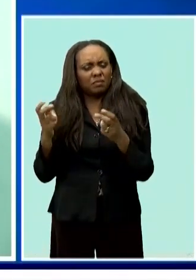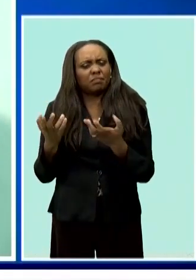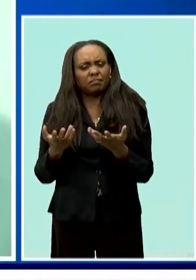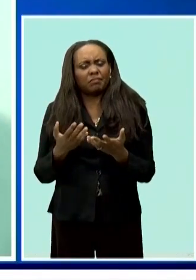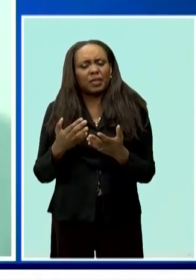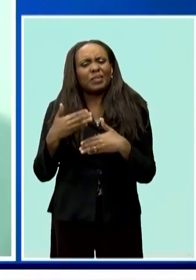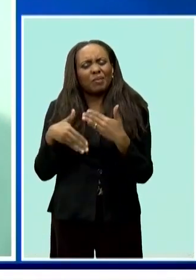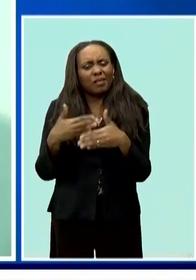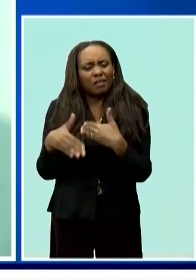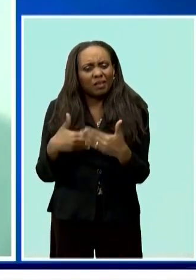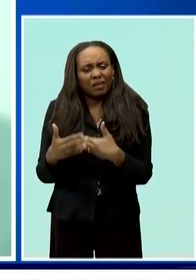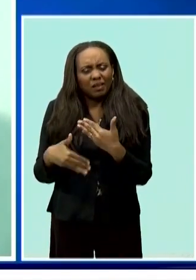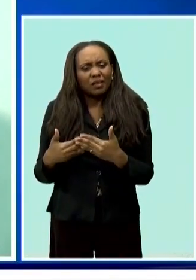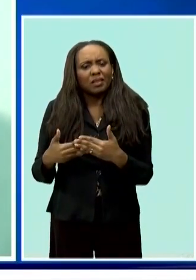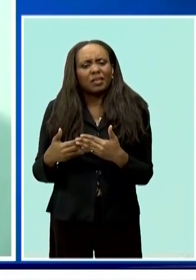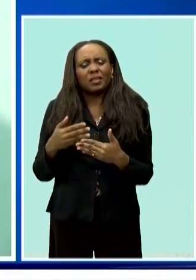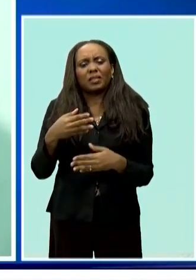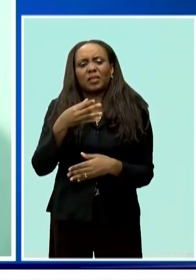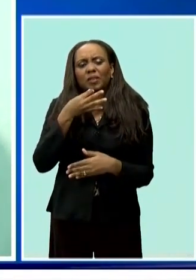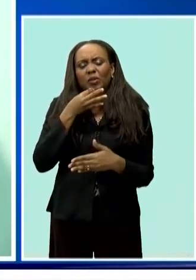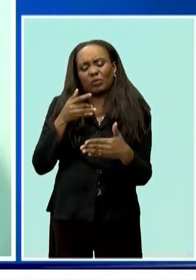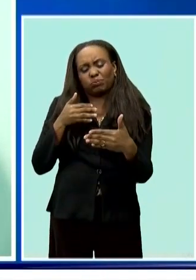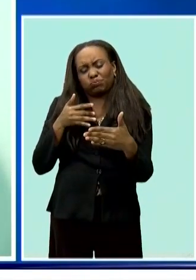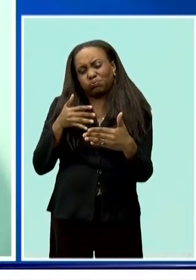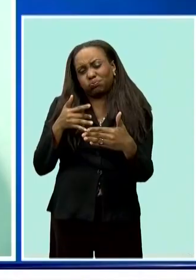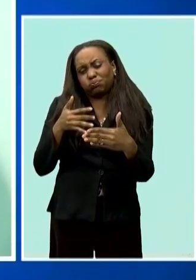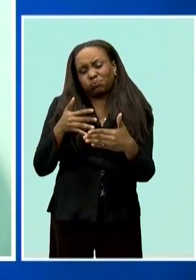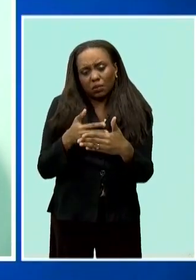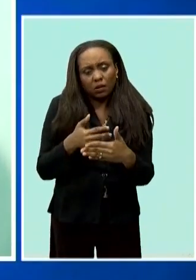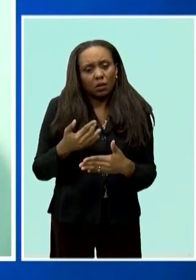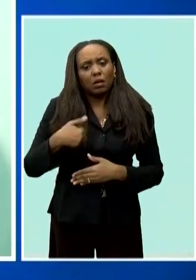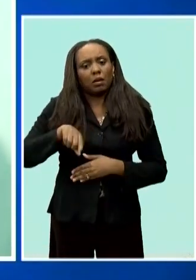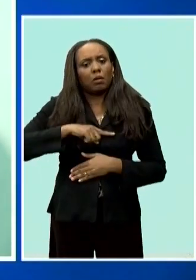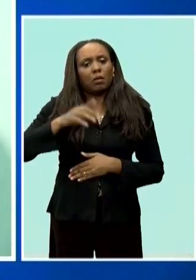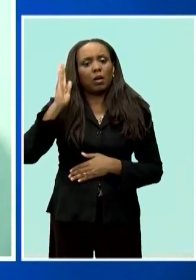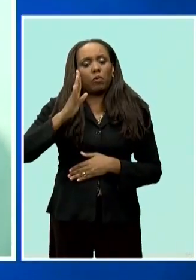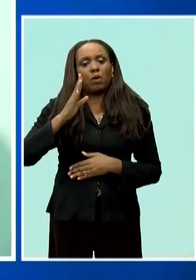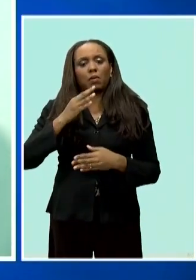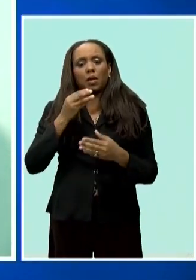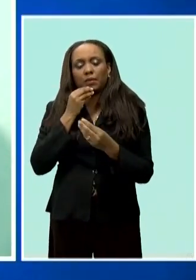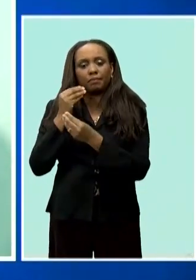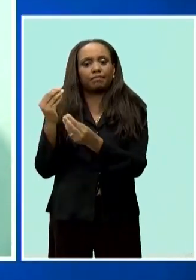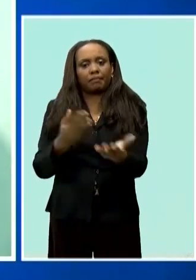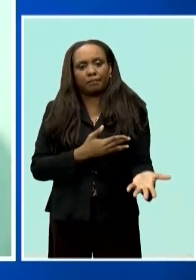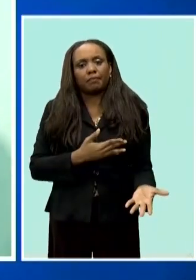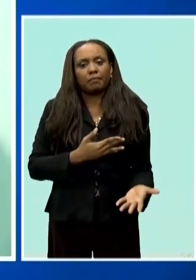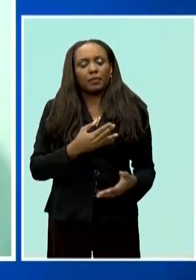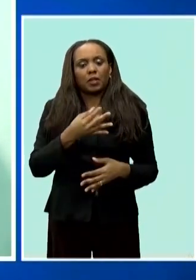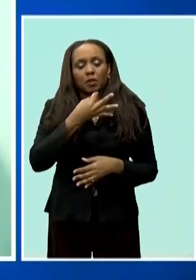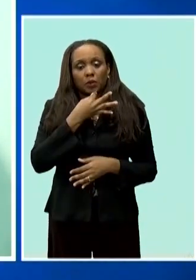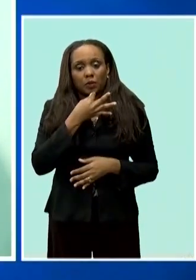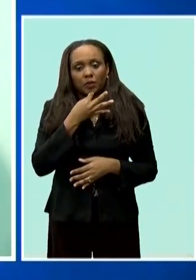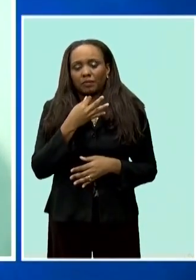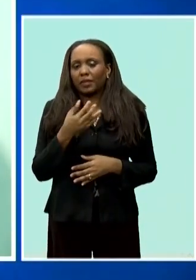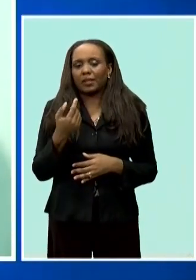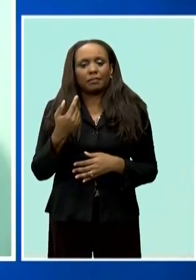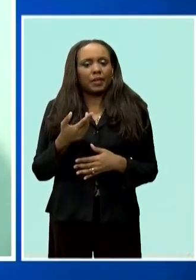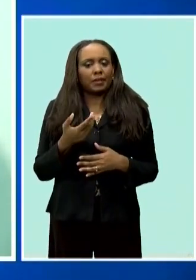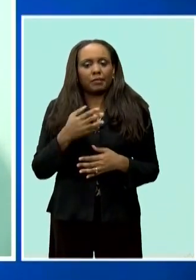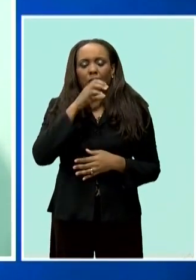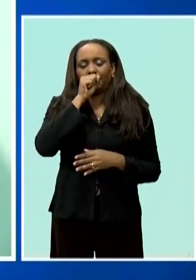the external debt restructuring was also one of the issues addressed during her recent trip with other government officials, specifically their stop in Washington,